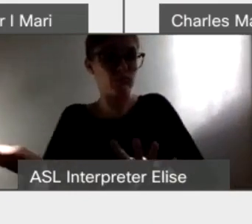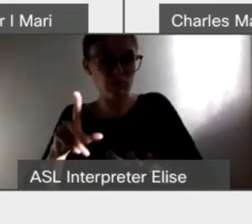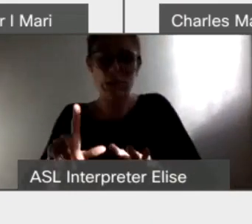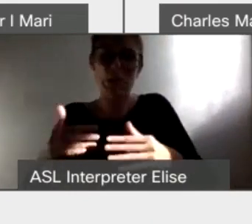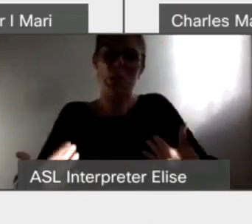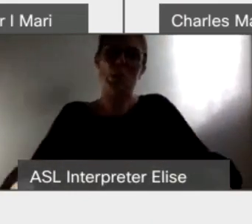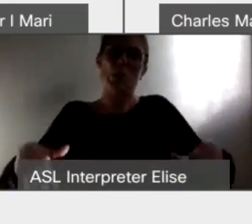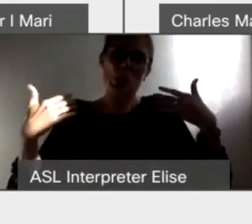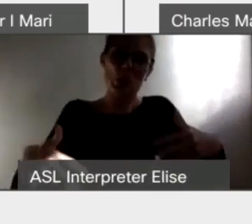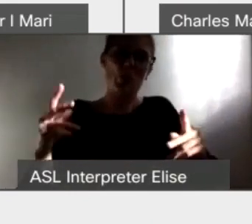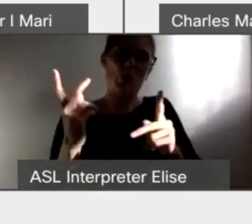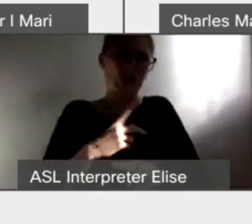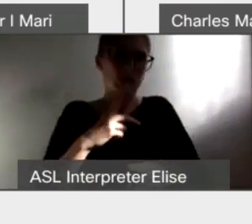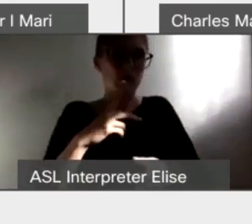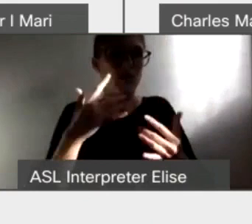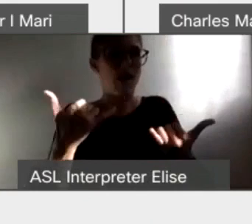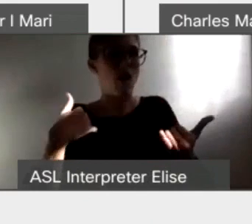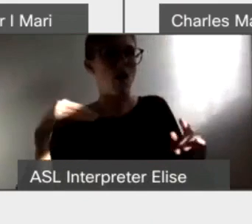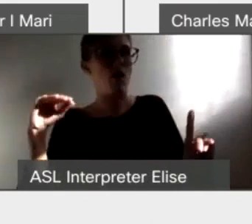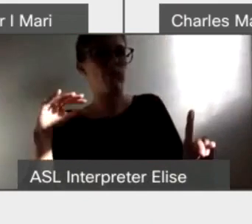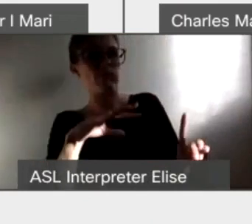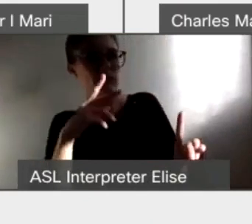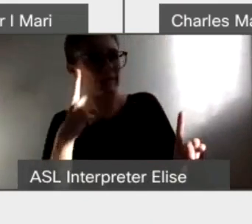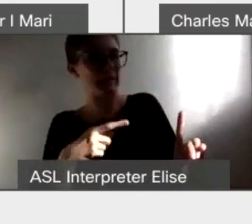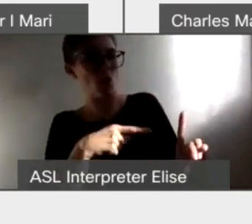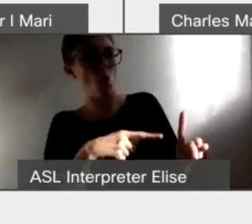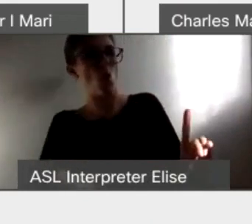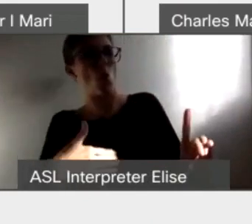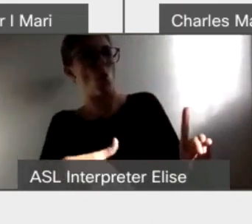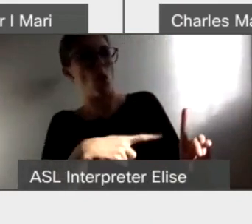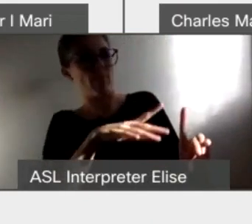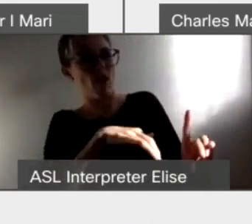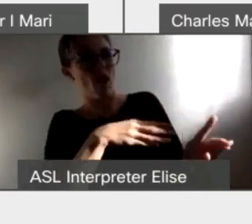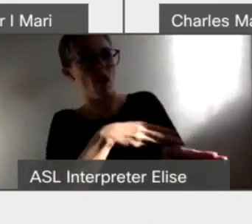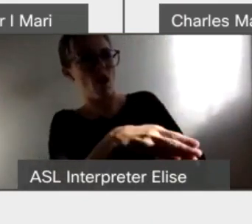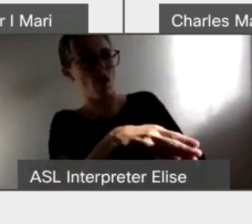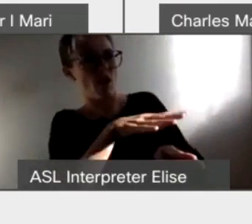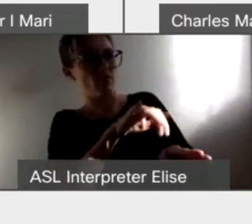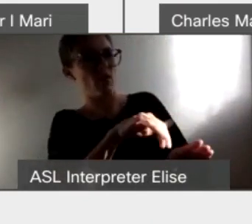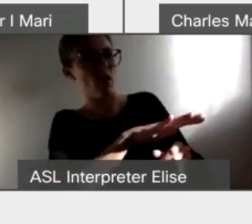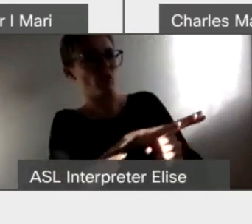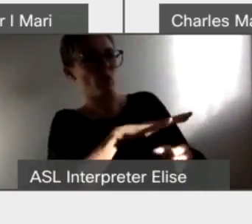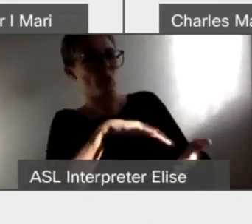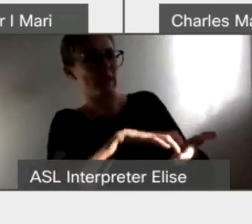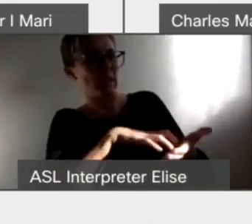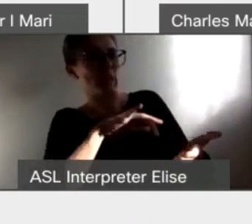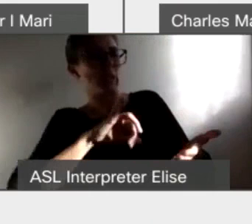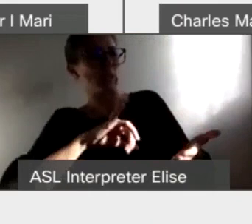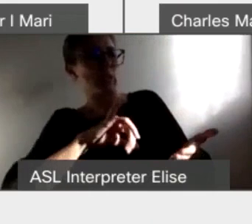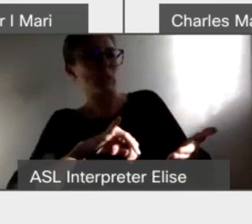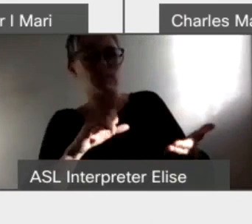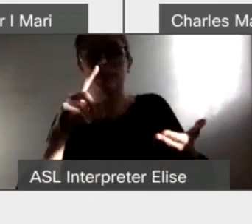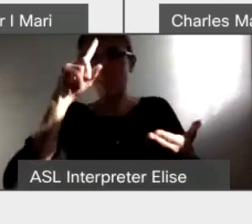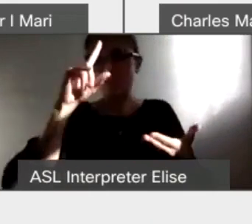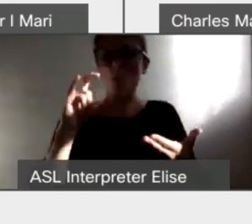areas that were already weak, and you can start to sort of see the light through the cracks. And so I think if there is a silver lining to the pandemic, it